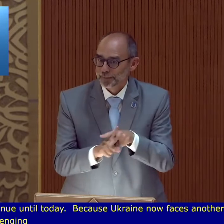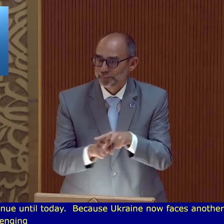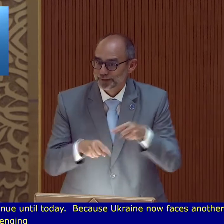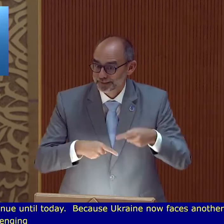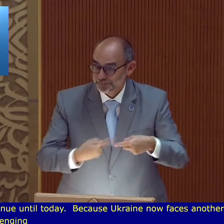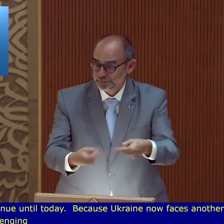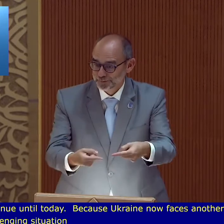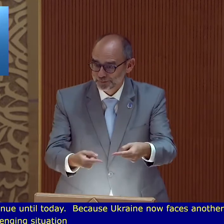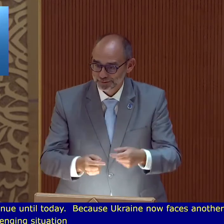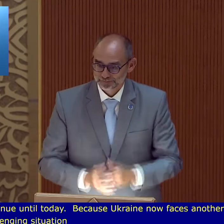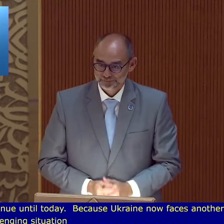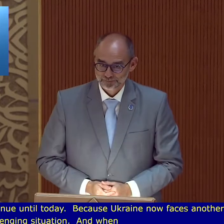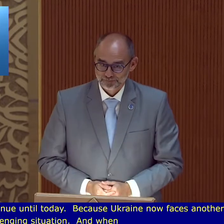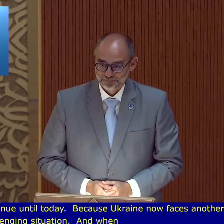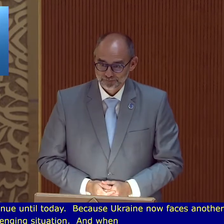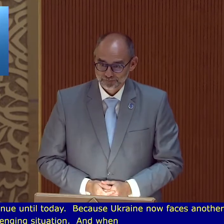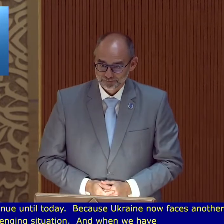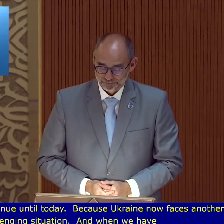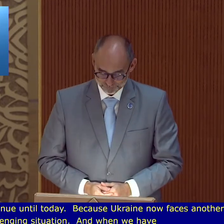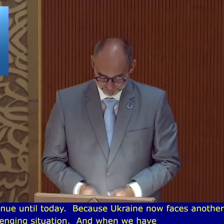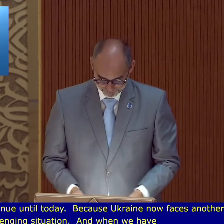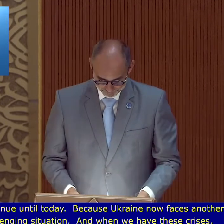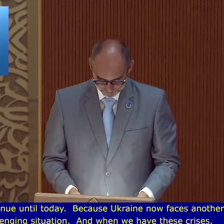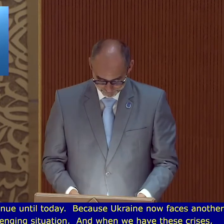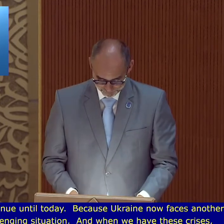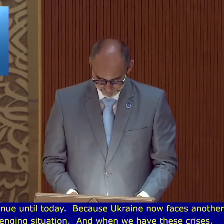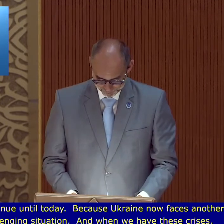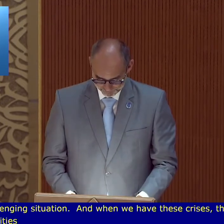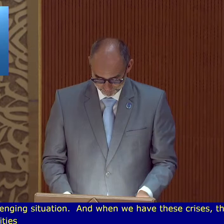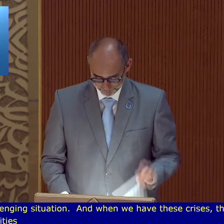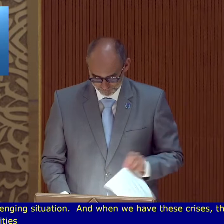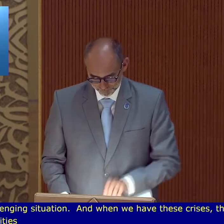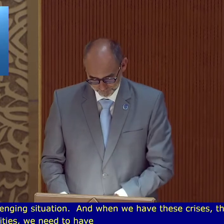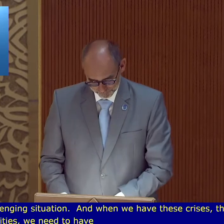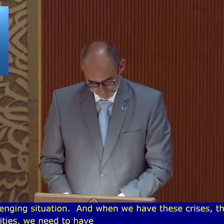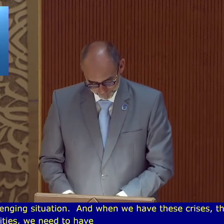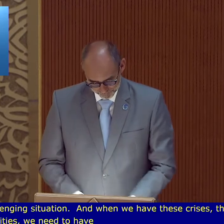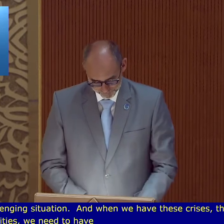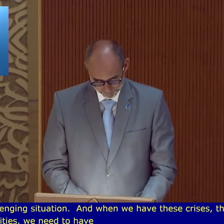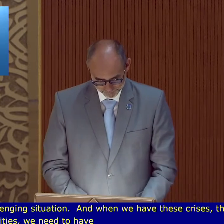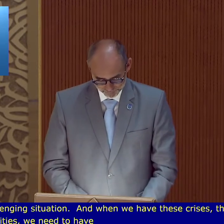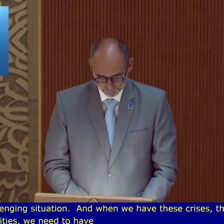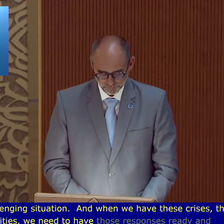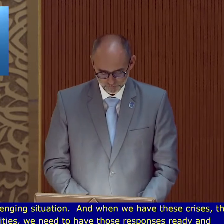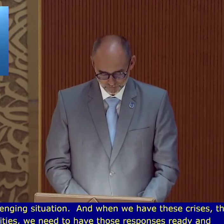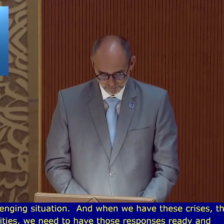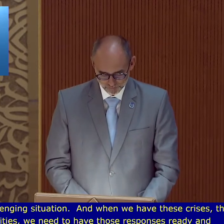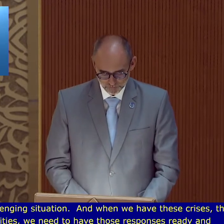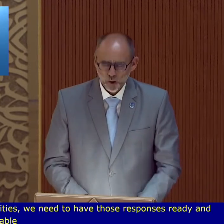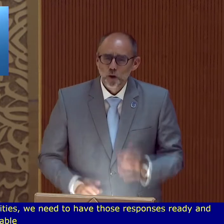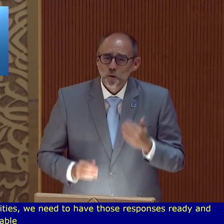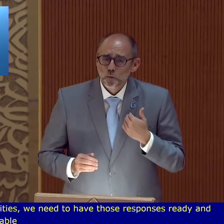crises, these activities, we need to have those responses ready and available so deaf people can participate fully.